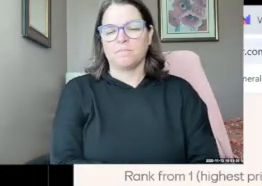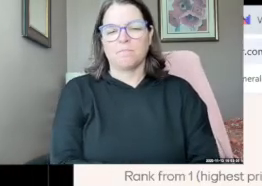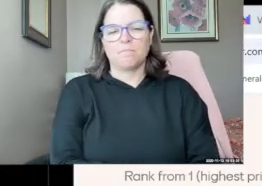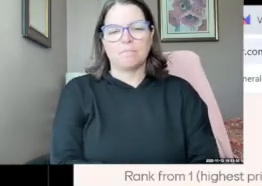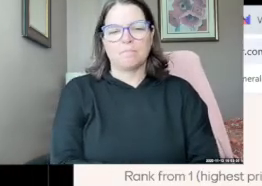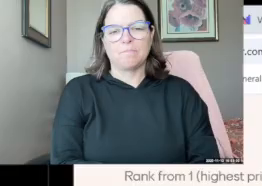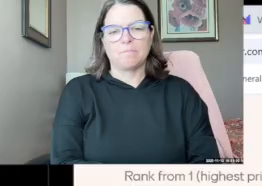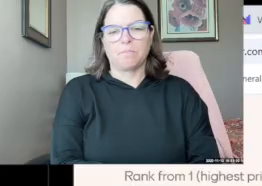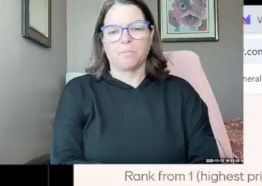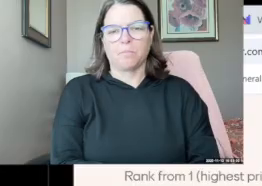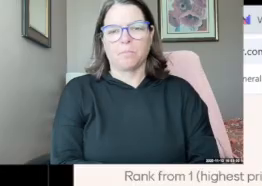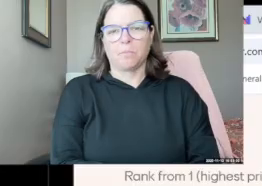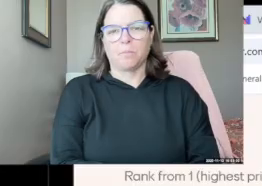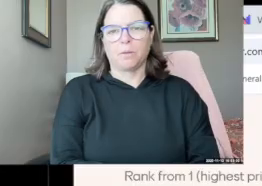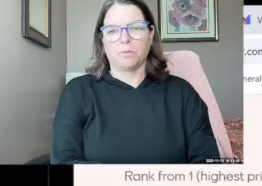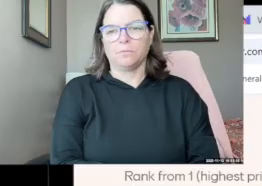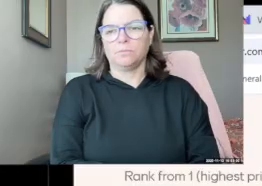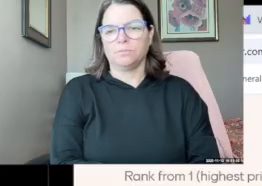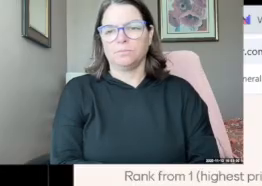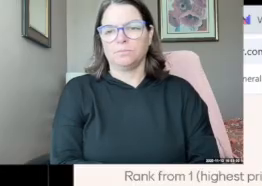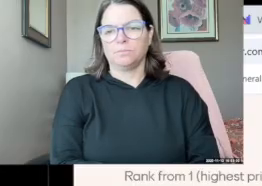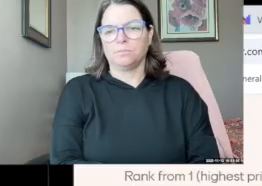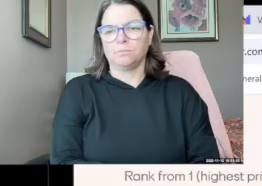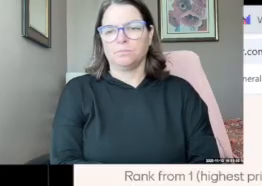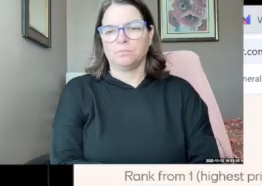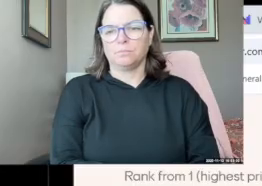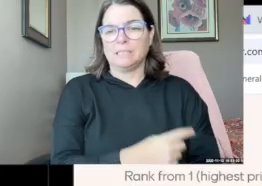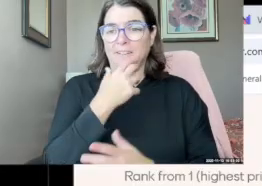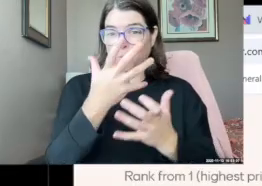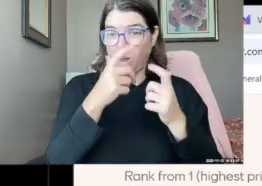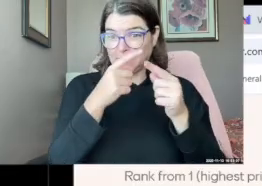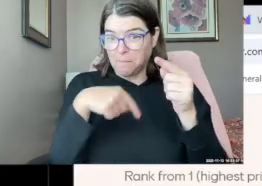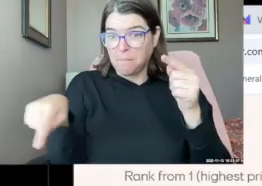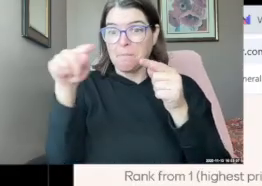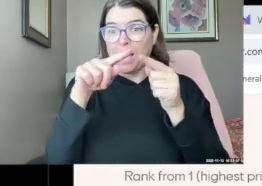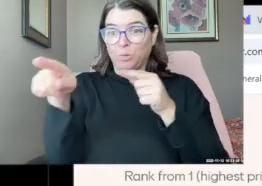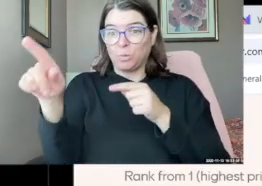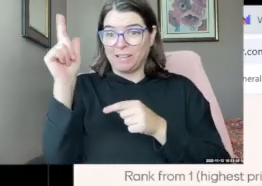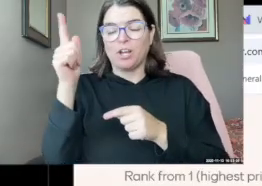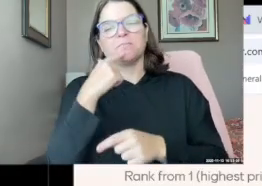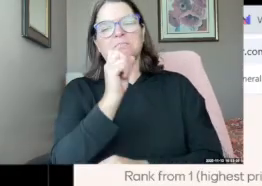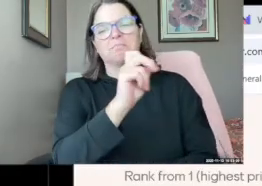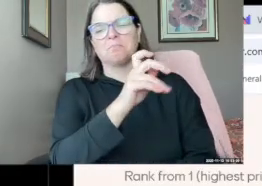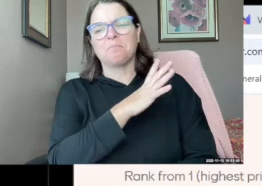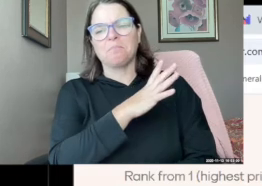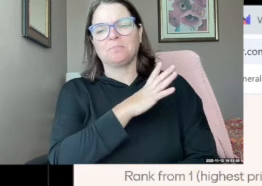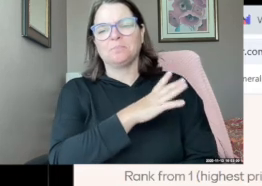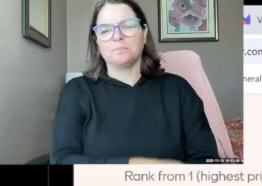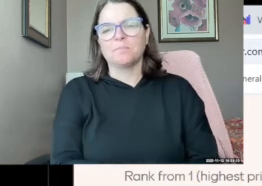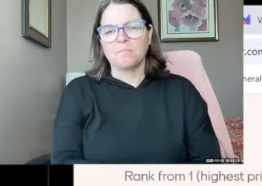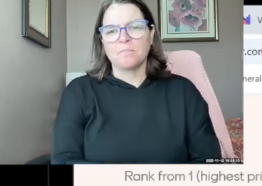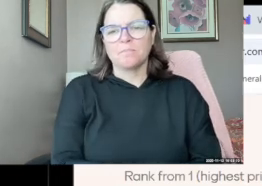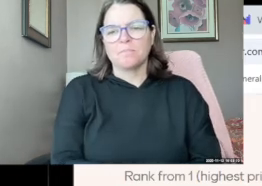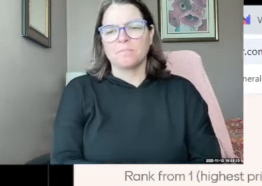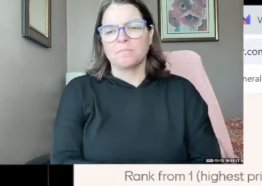Sorry, I didn't see your That's thing okay. fast enough. Okay. And then, but we could go ahead and. We can loop back to that